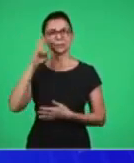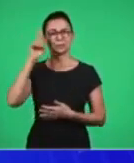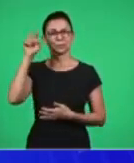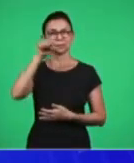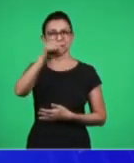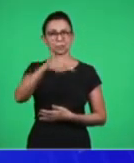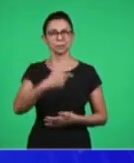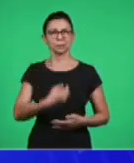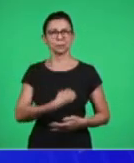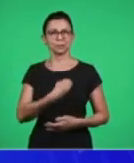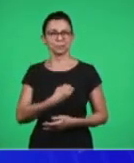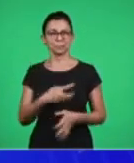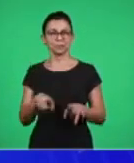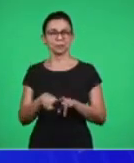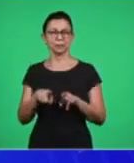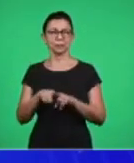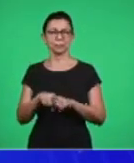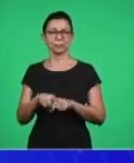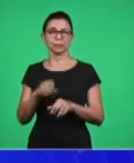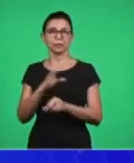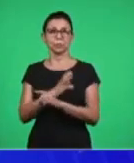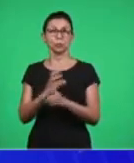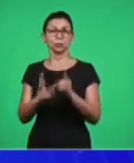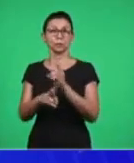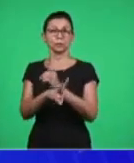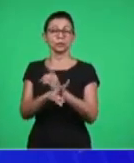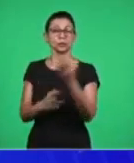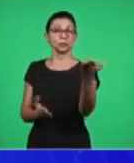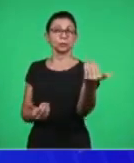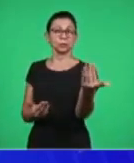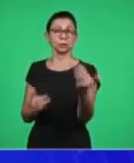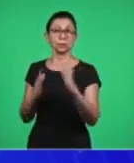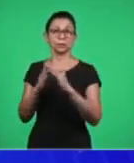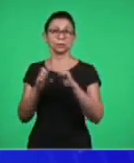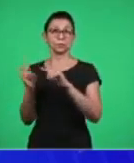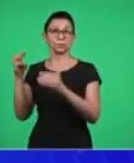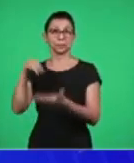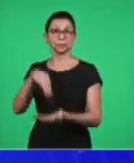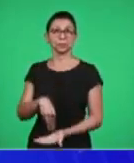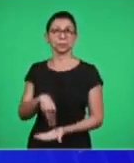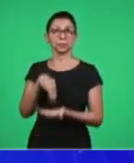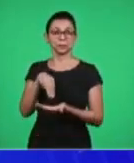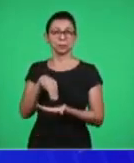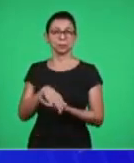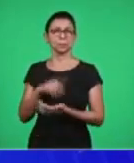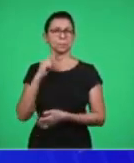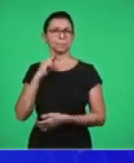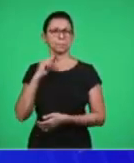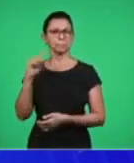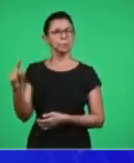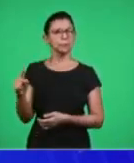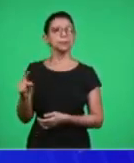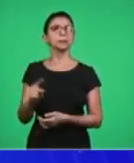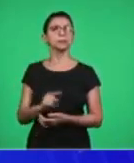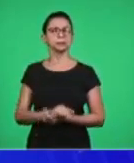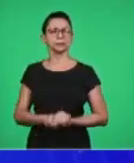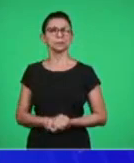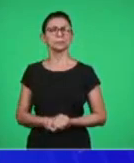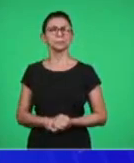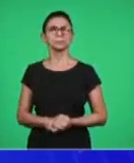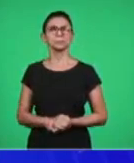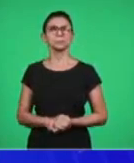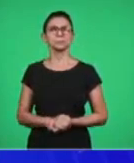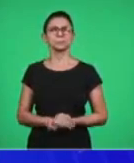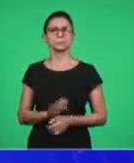special seminar, and also a youth vigil that happened in a Maranatha Christian Church in Pampulha, Borough of the city of